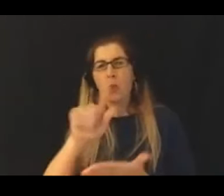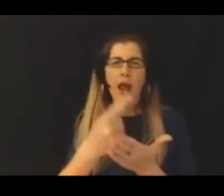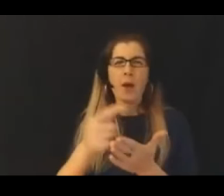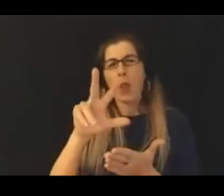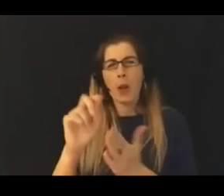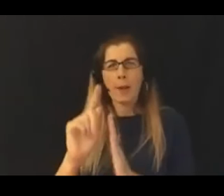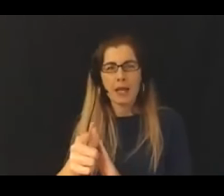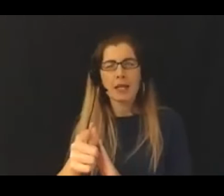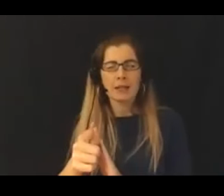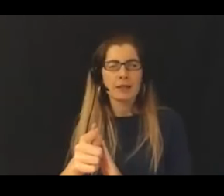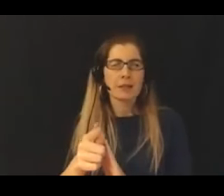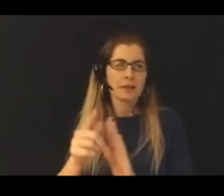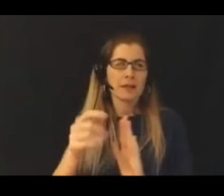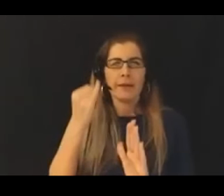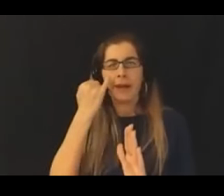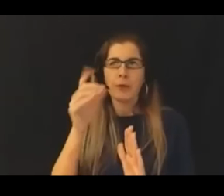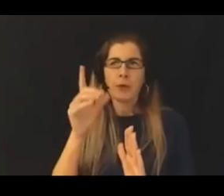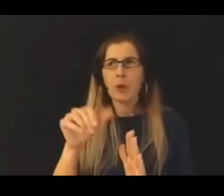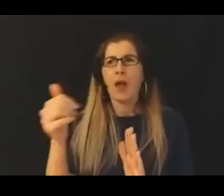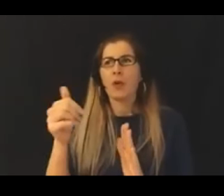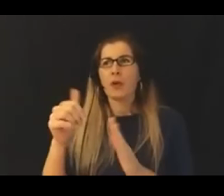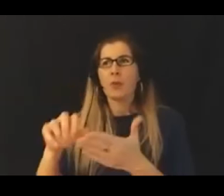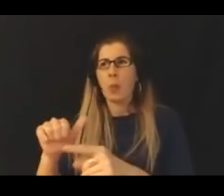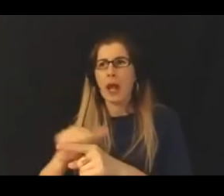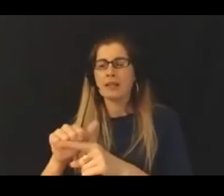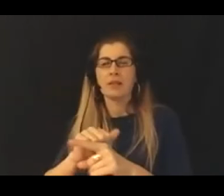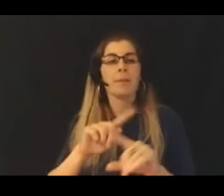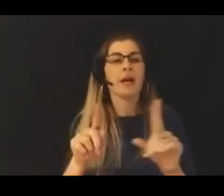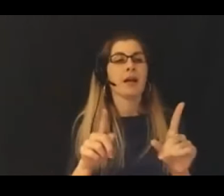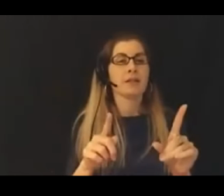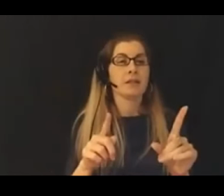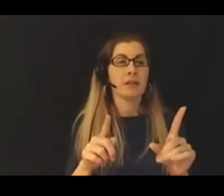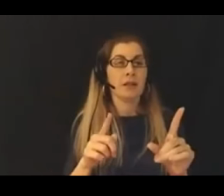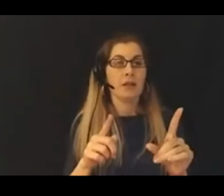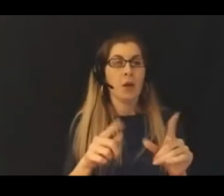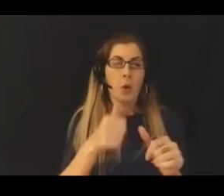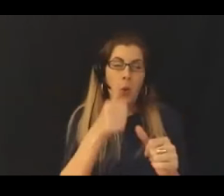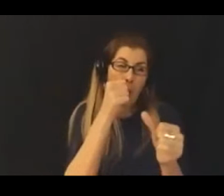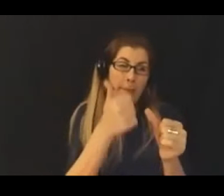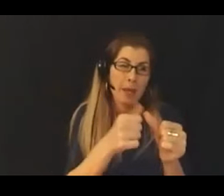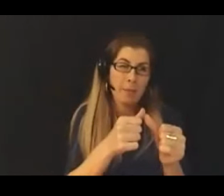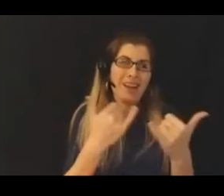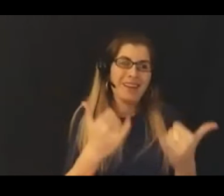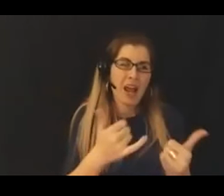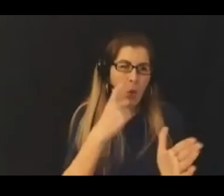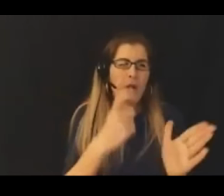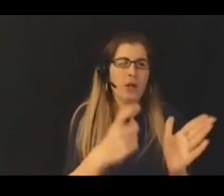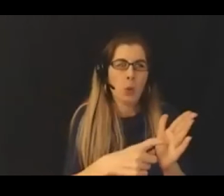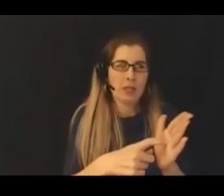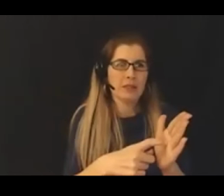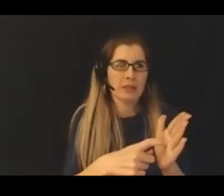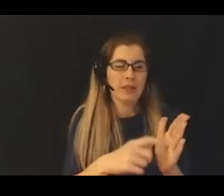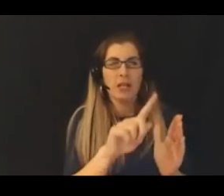if we're doing improvisation or somatic practices. But we are learning now kind of in real time the effects of